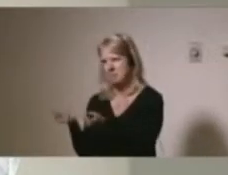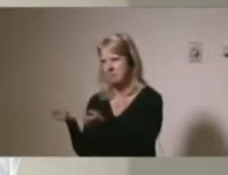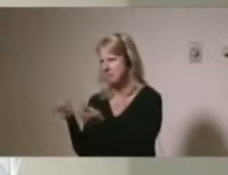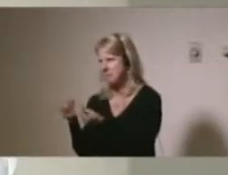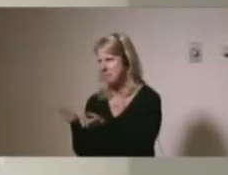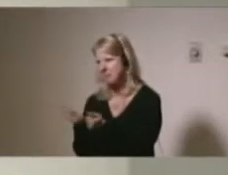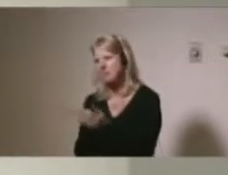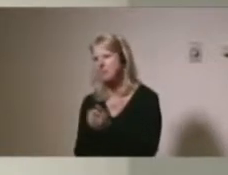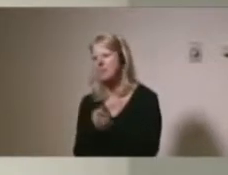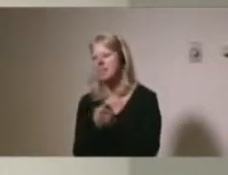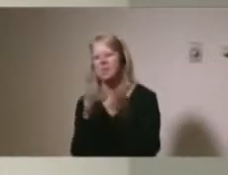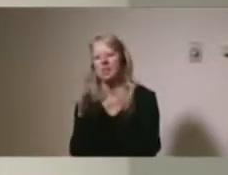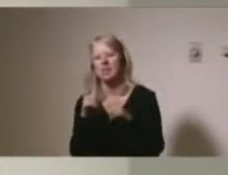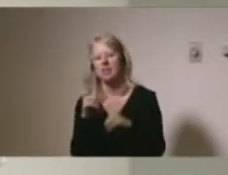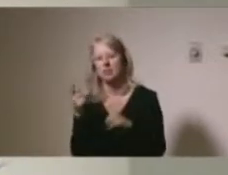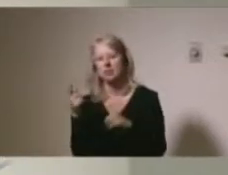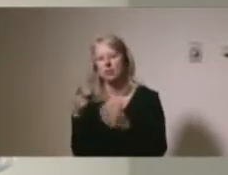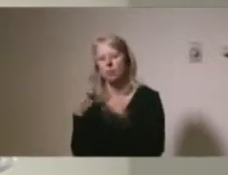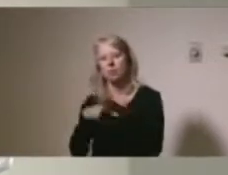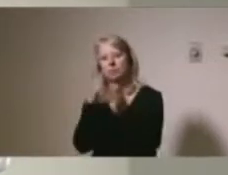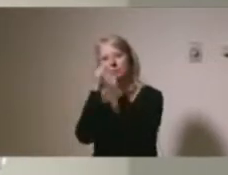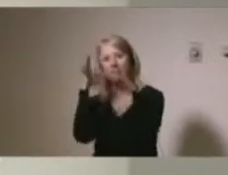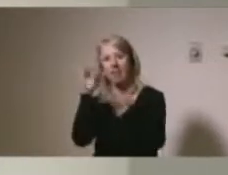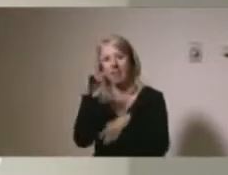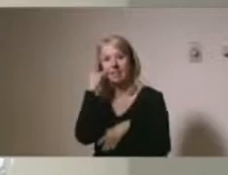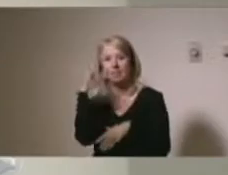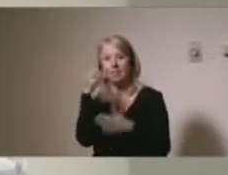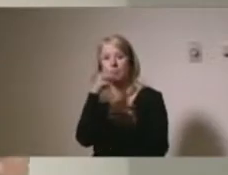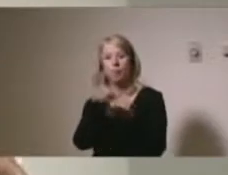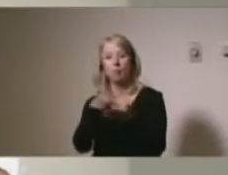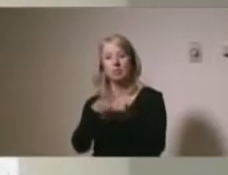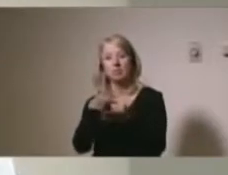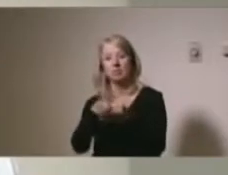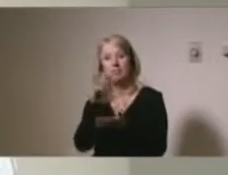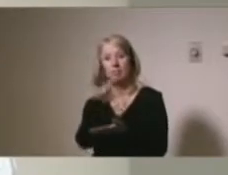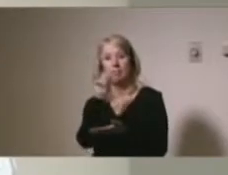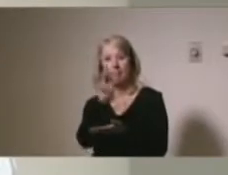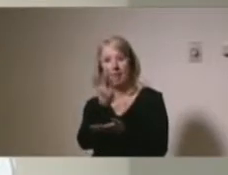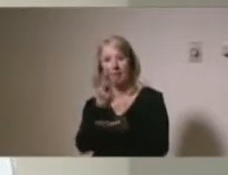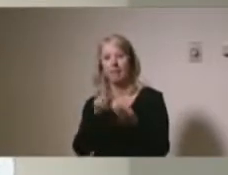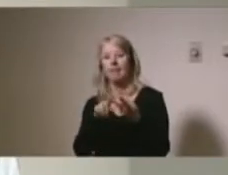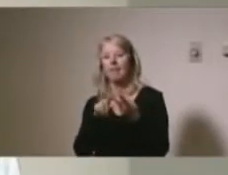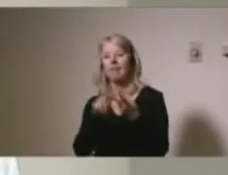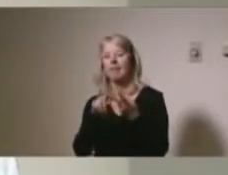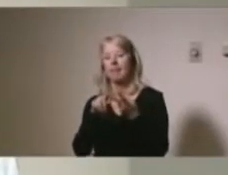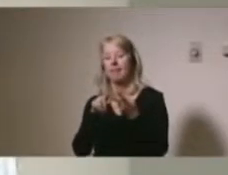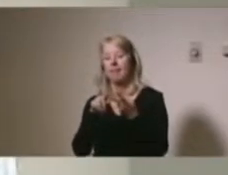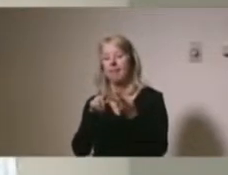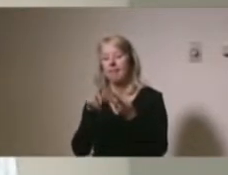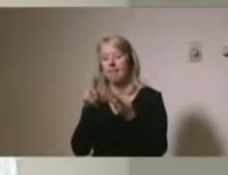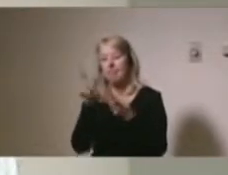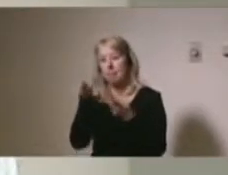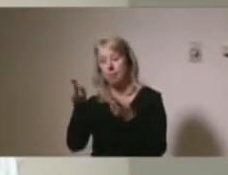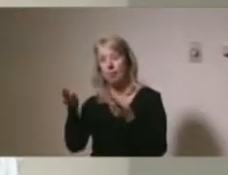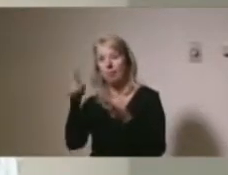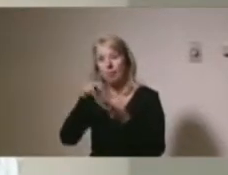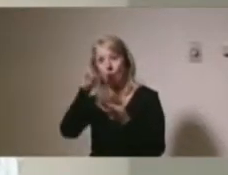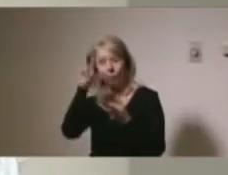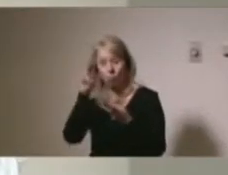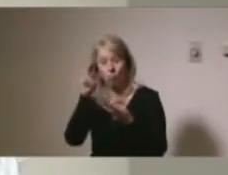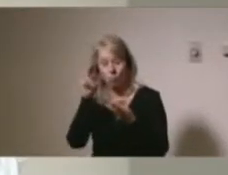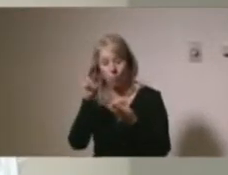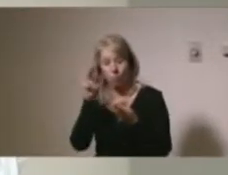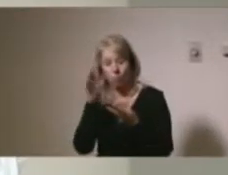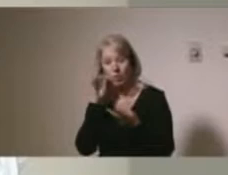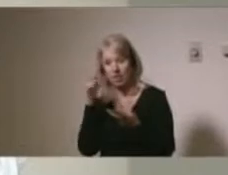When we talk about postal banking and people, is especially northern people, because when we talk about some of